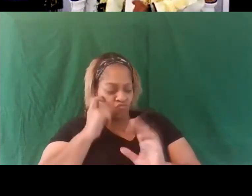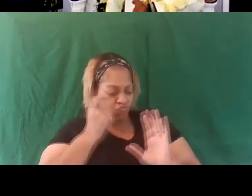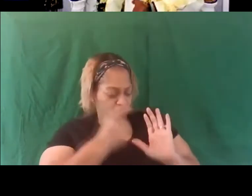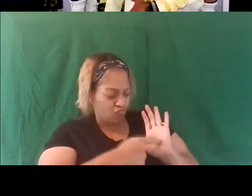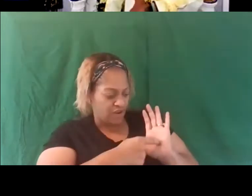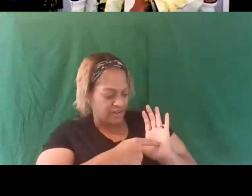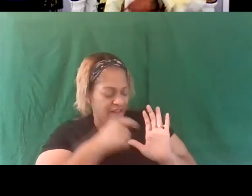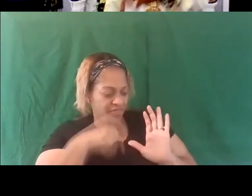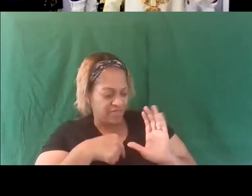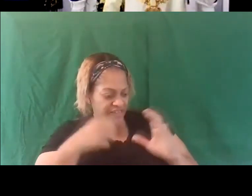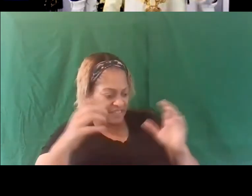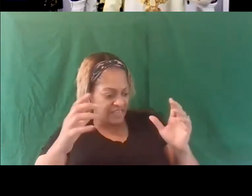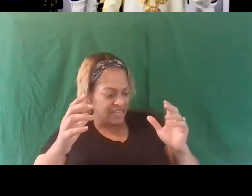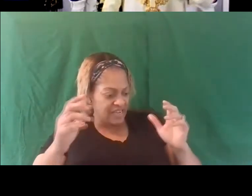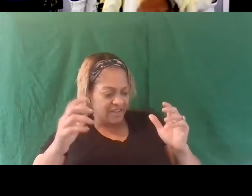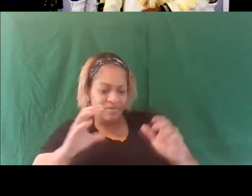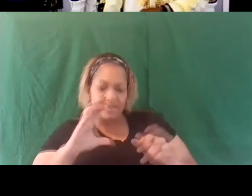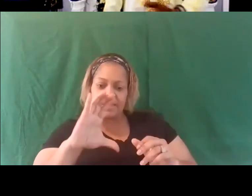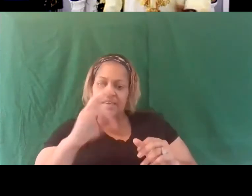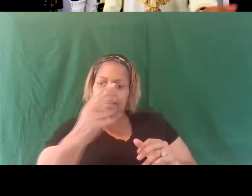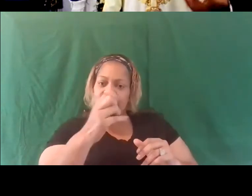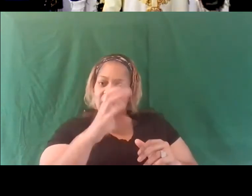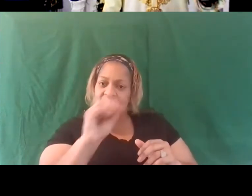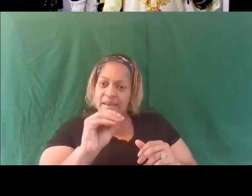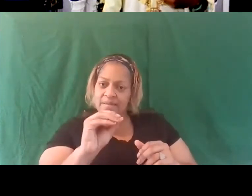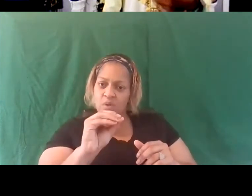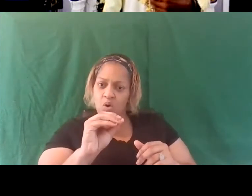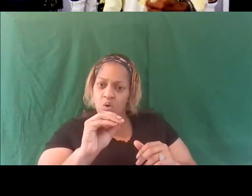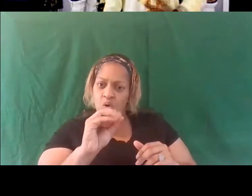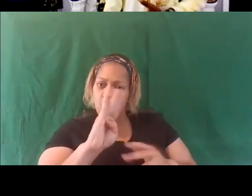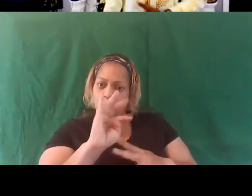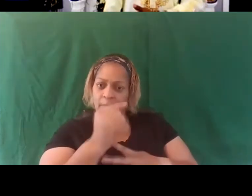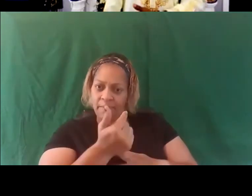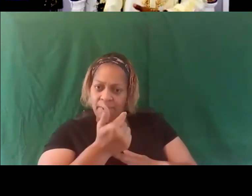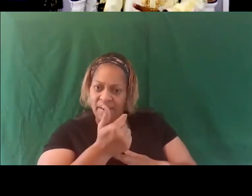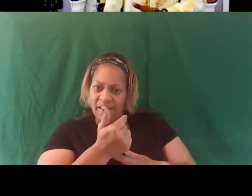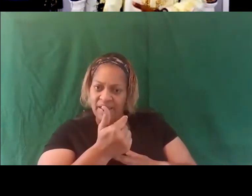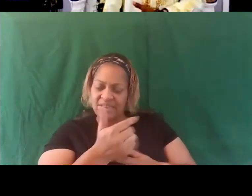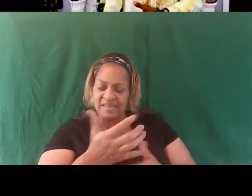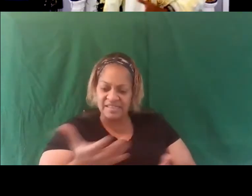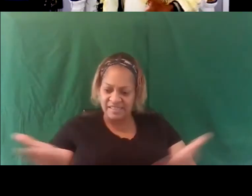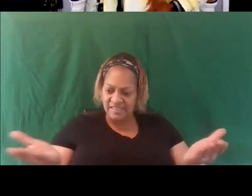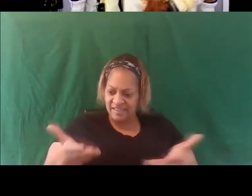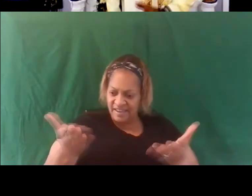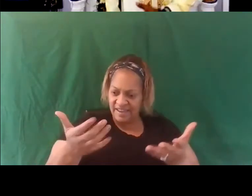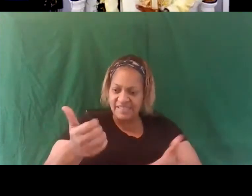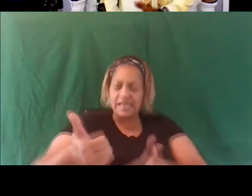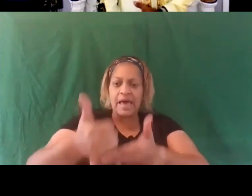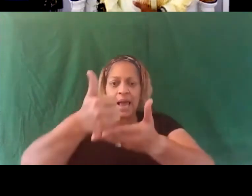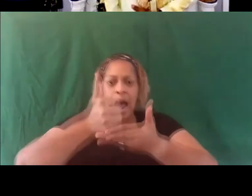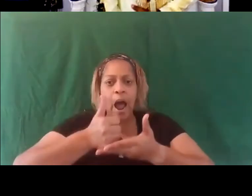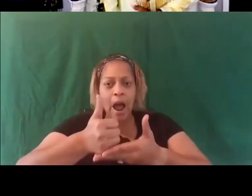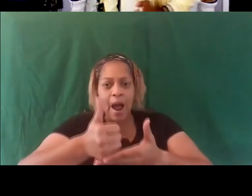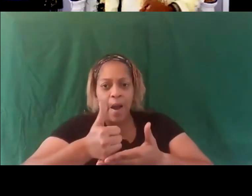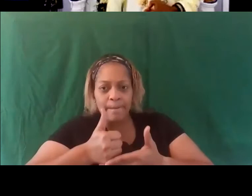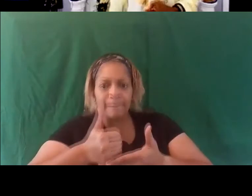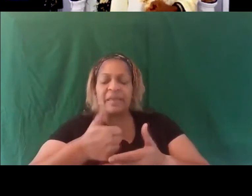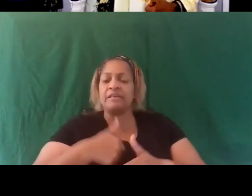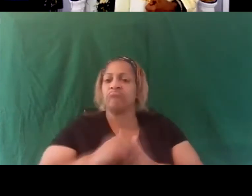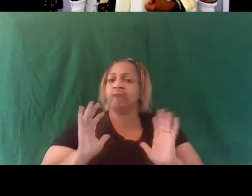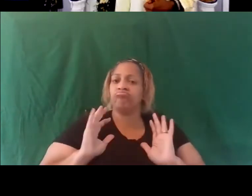chemo pack is actually here to assist me. It is chemo sabe. Right? It is there to assist